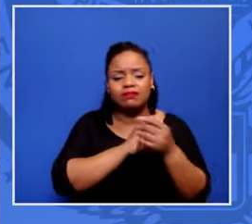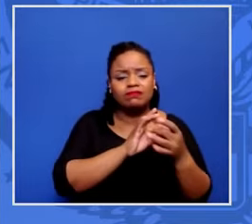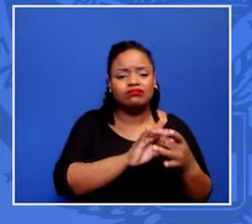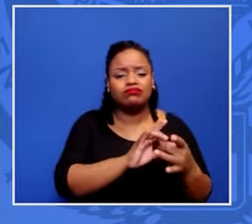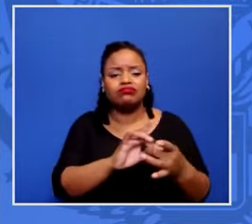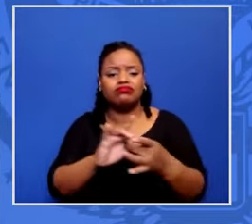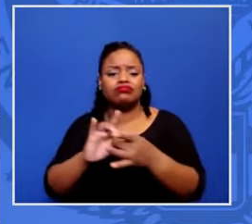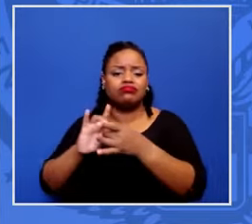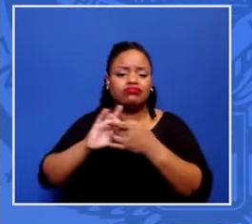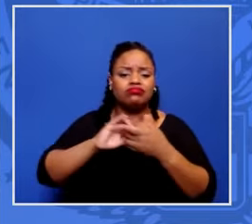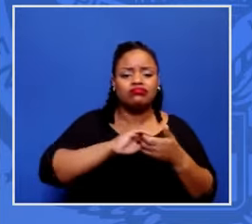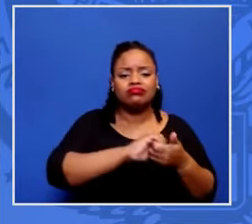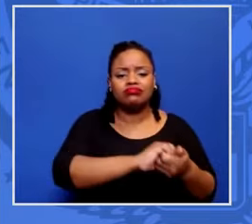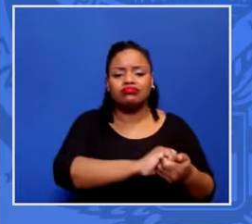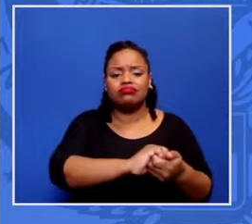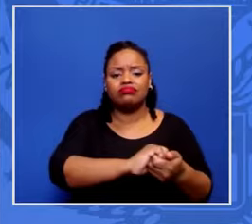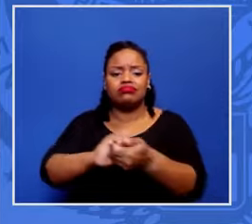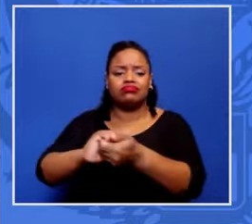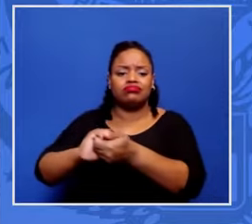yeah.